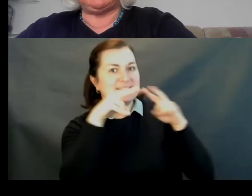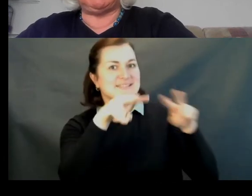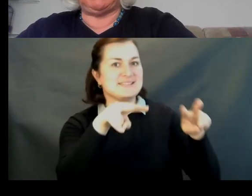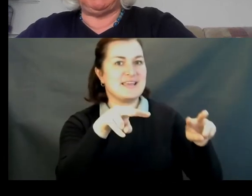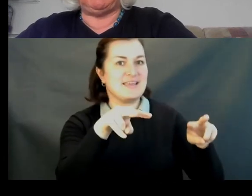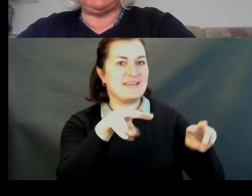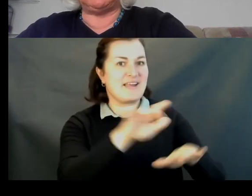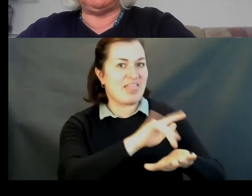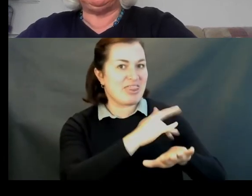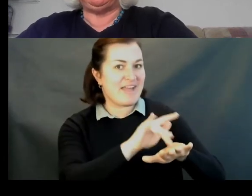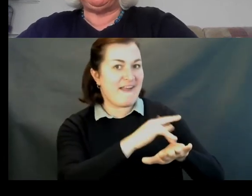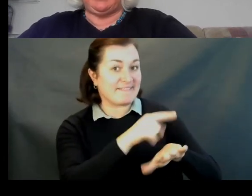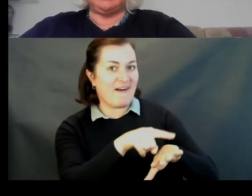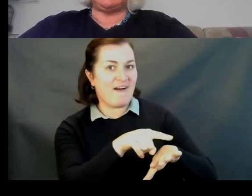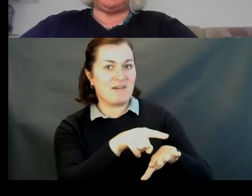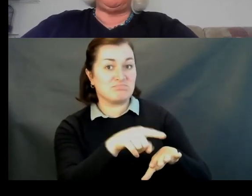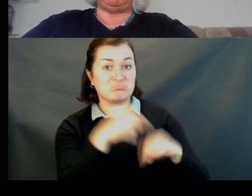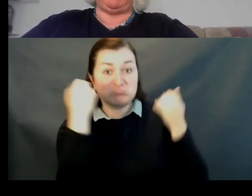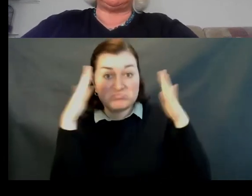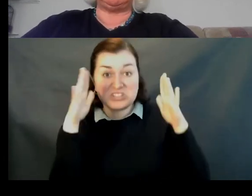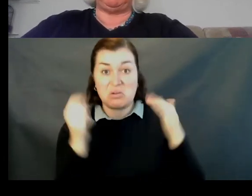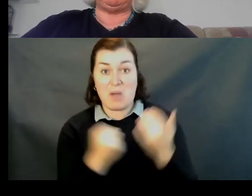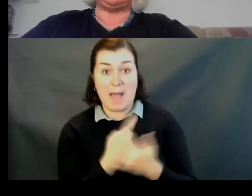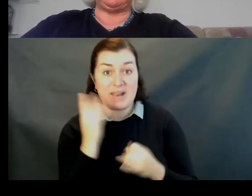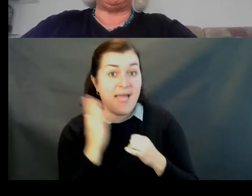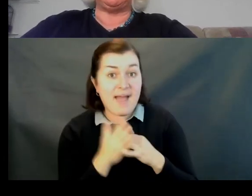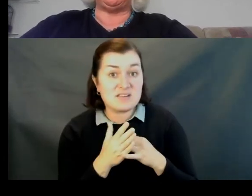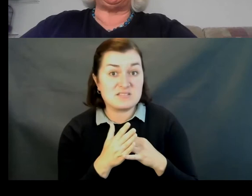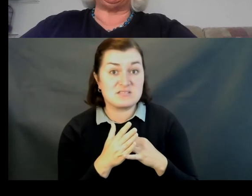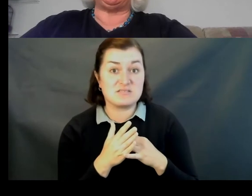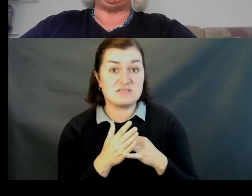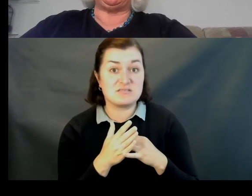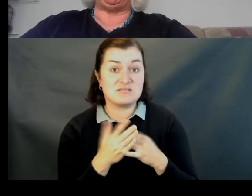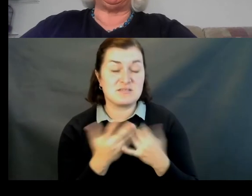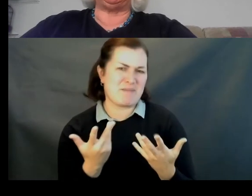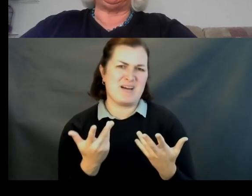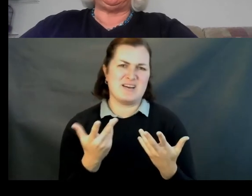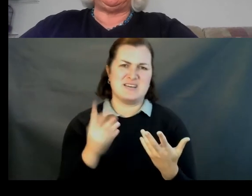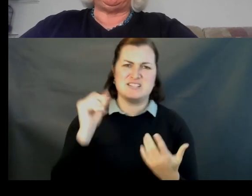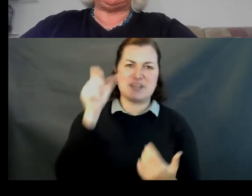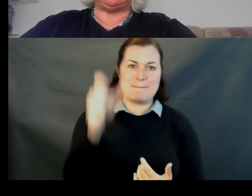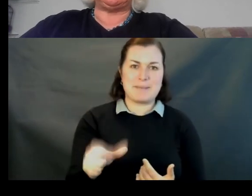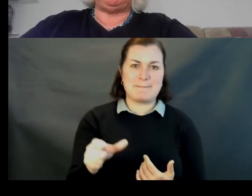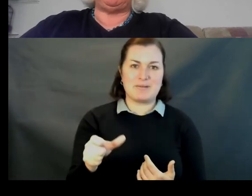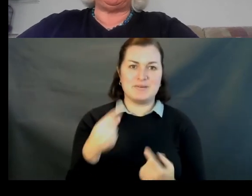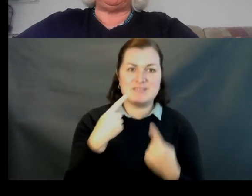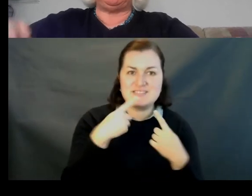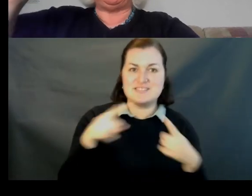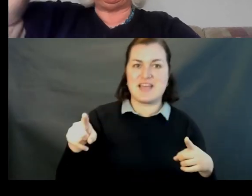knows how it ends. Well, we had an example of that quite recently at the Globe, didn't we? When people,